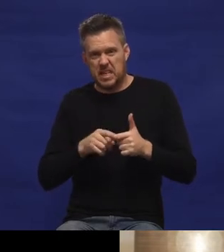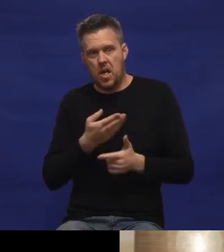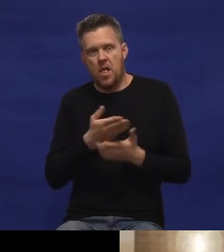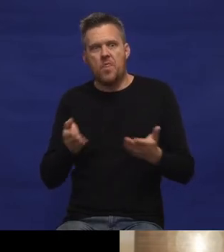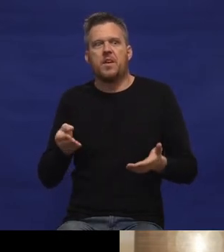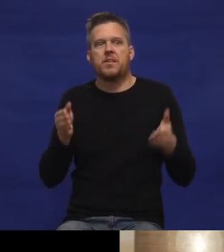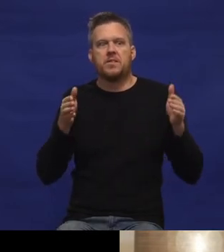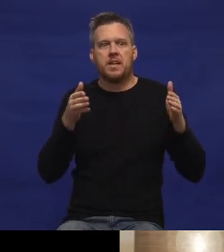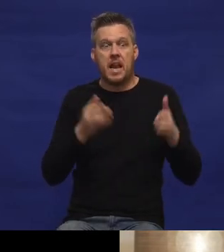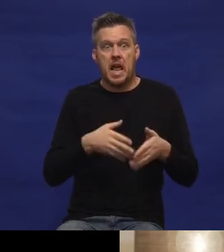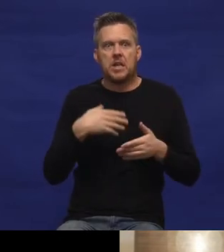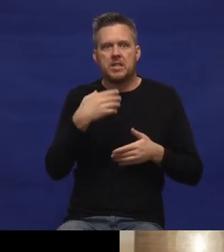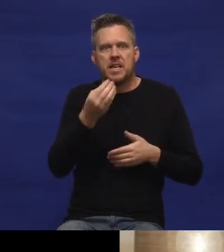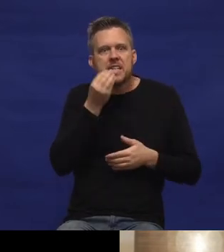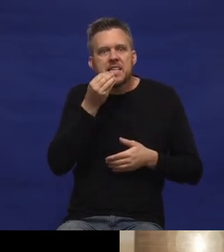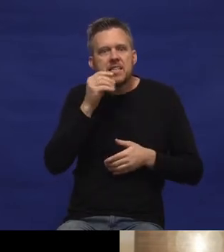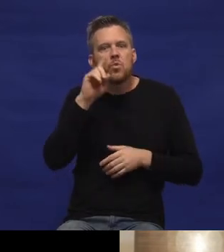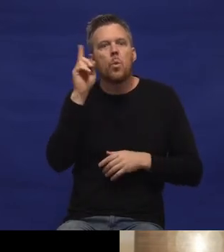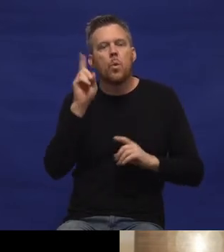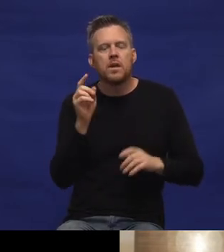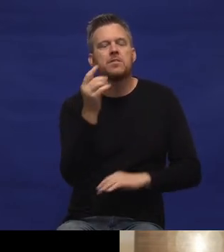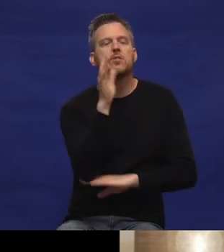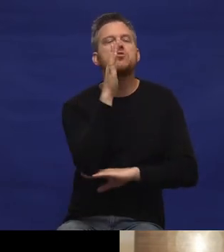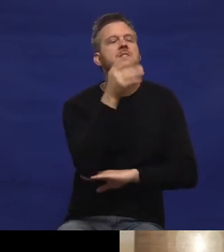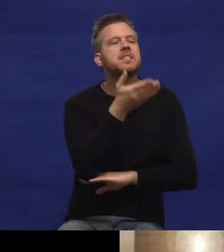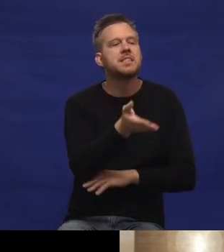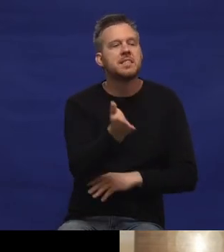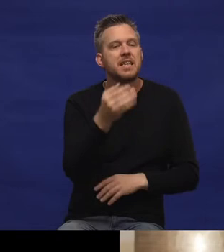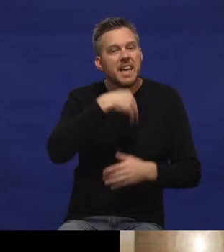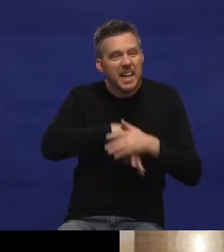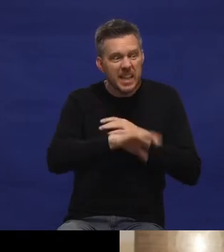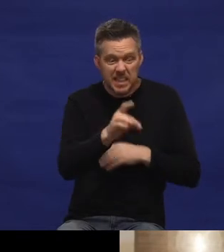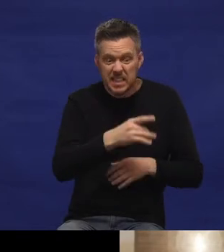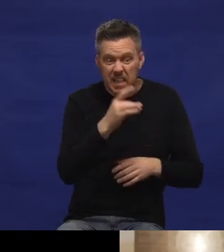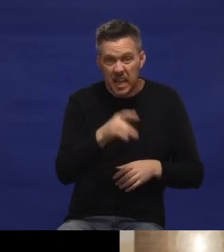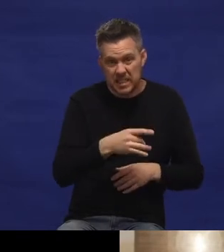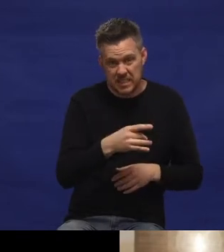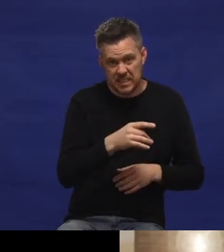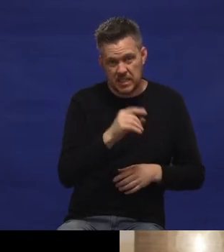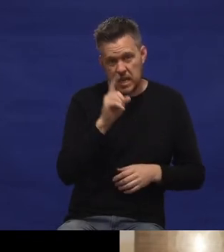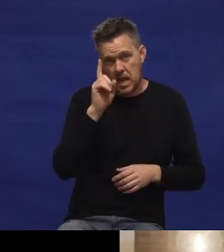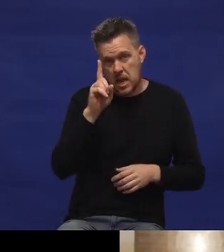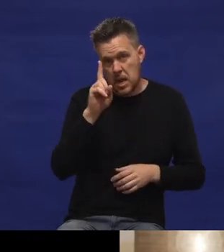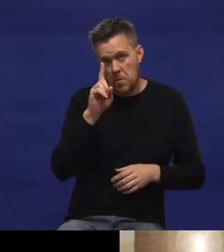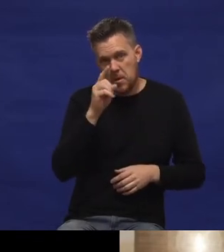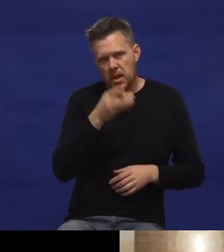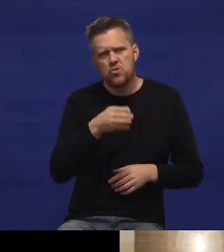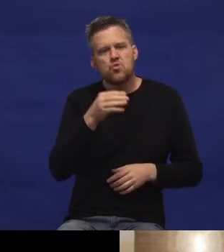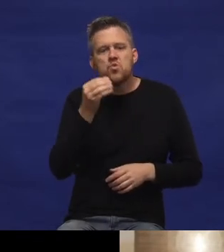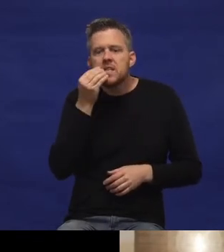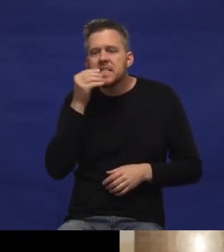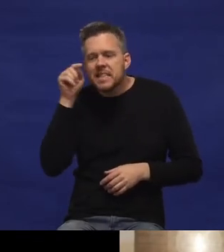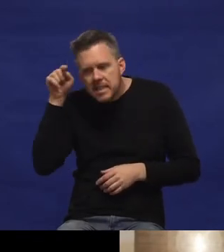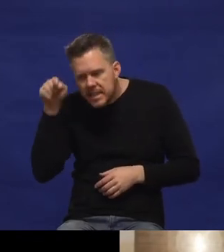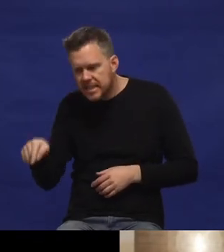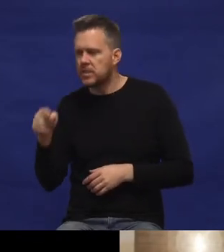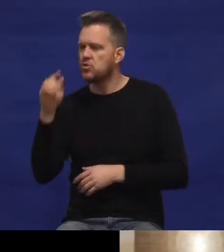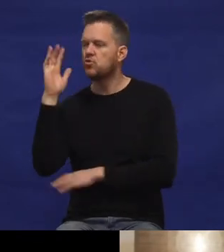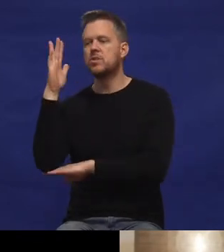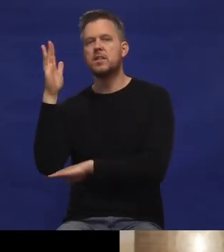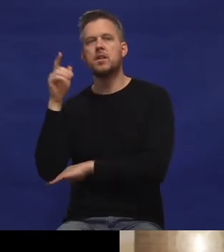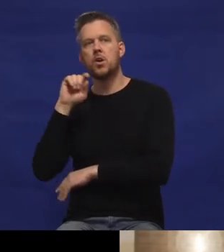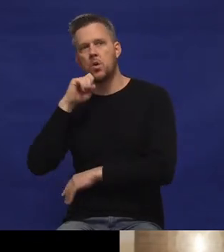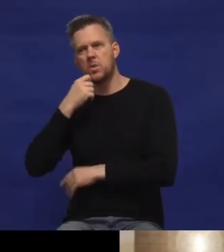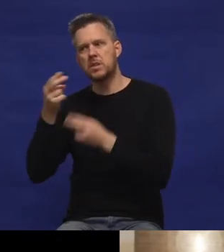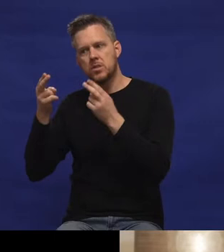of any of the trees in the garden. But when you eat of this tree,